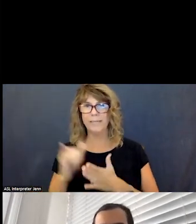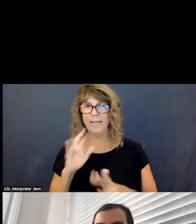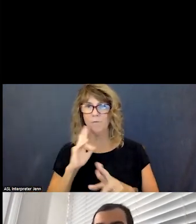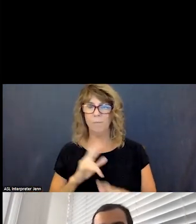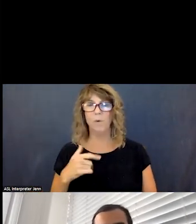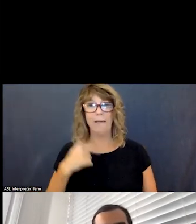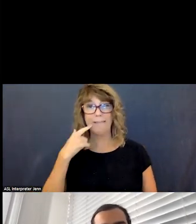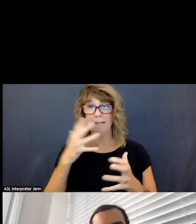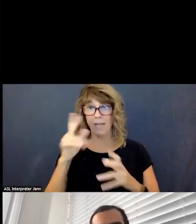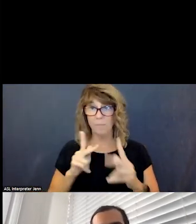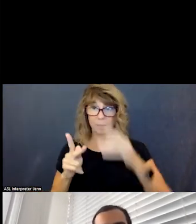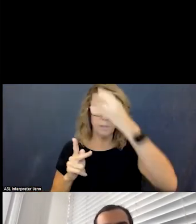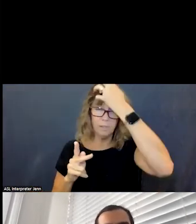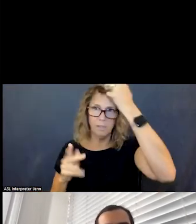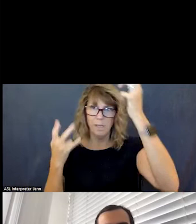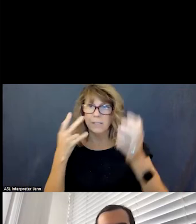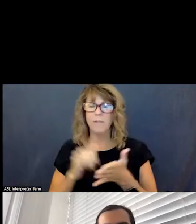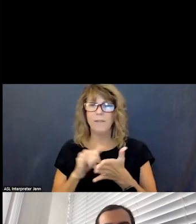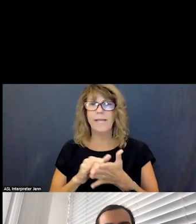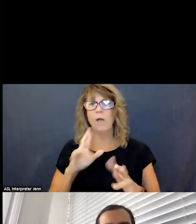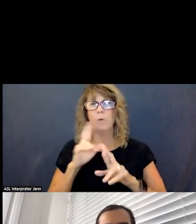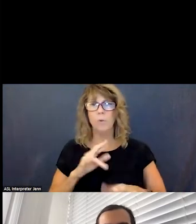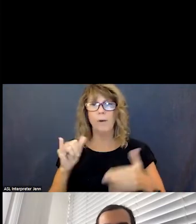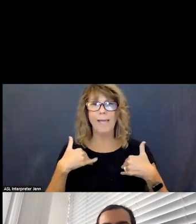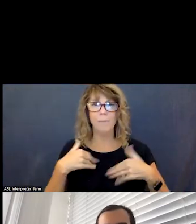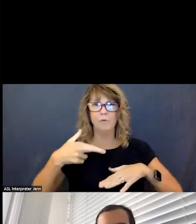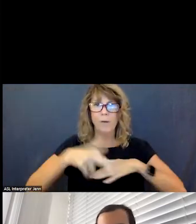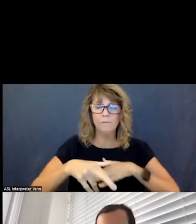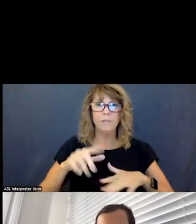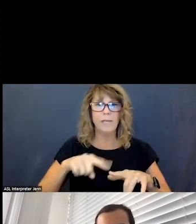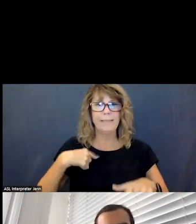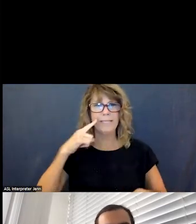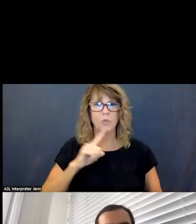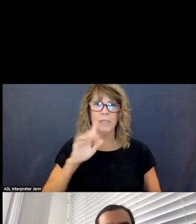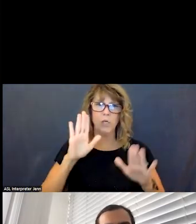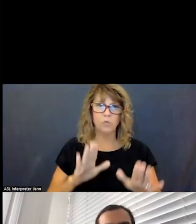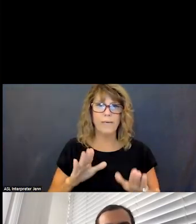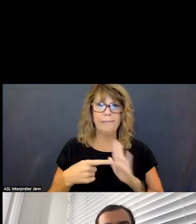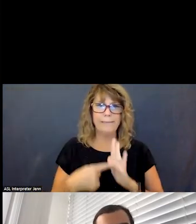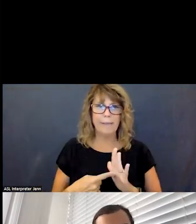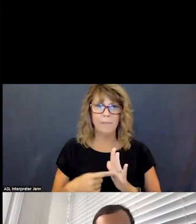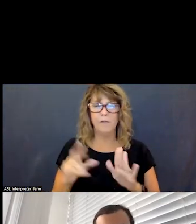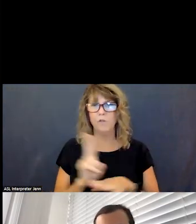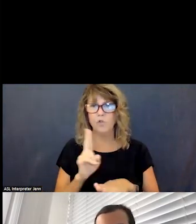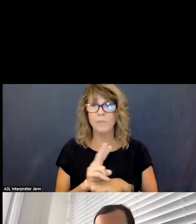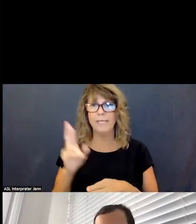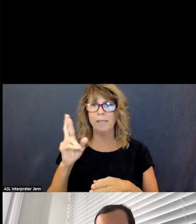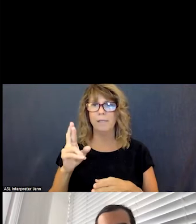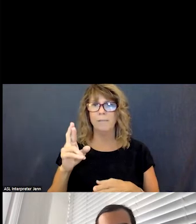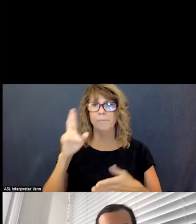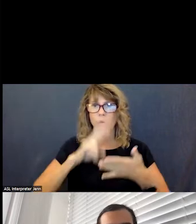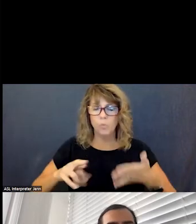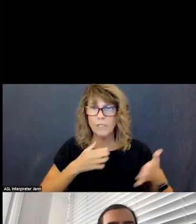lot of people saw that the RAND report was referenced in various news articles. I think is a good example of using the research methods,